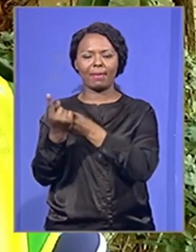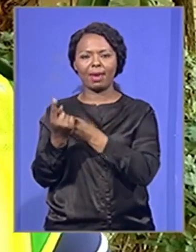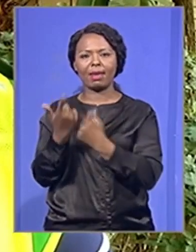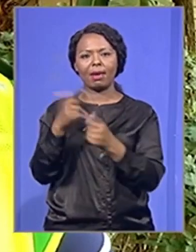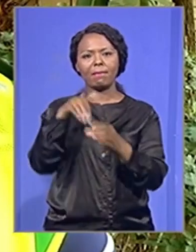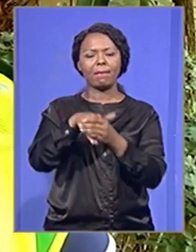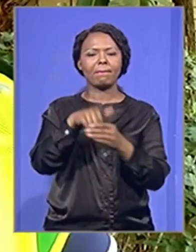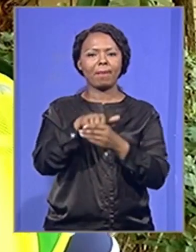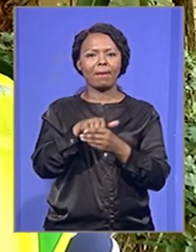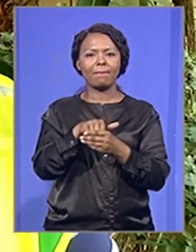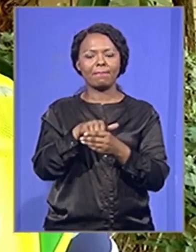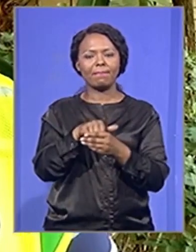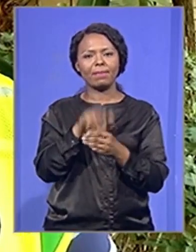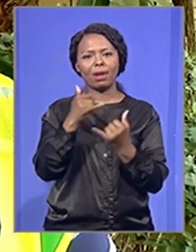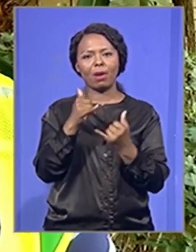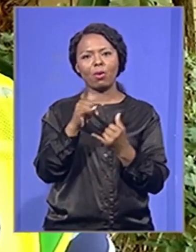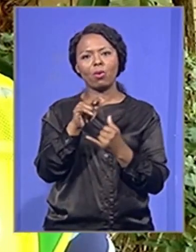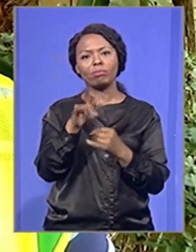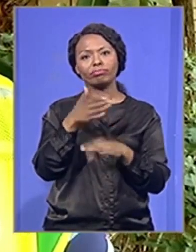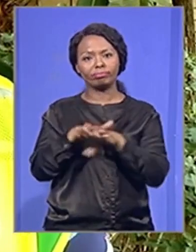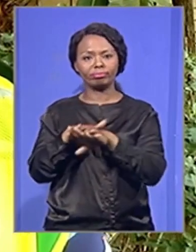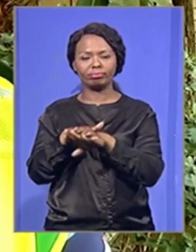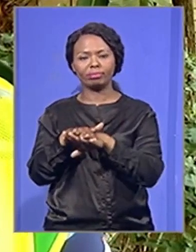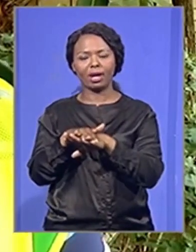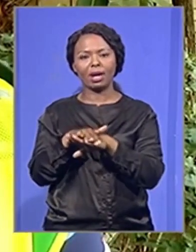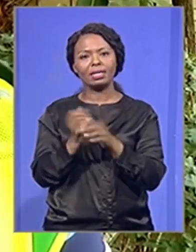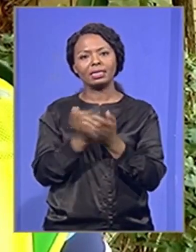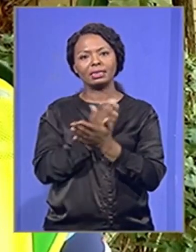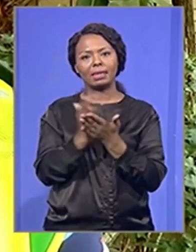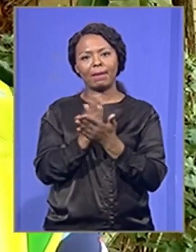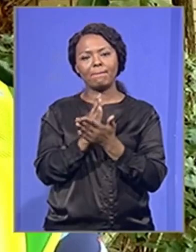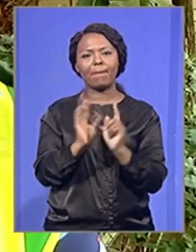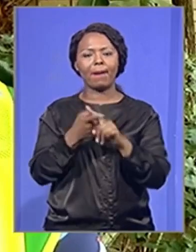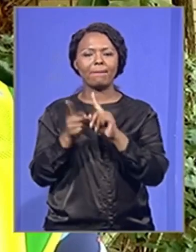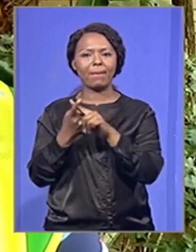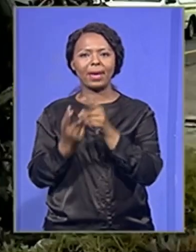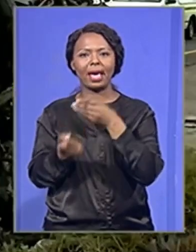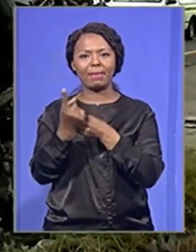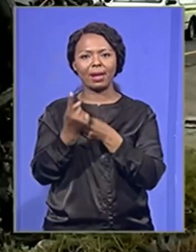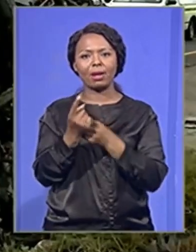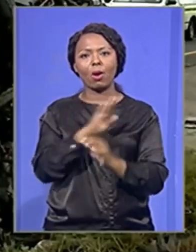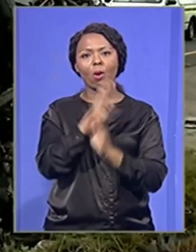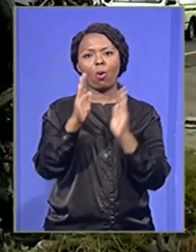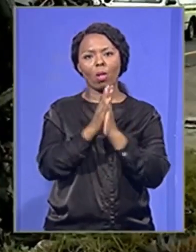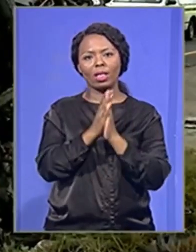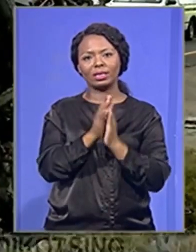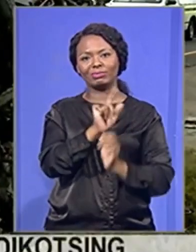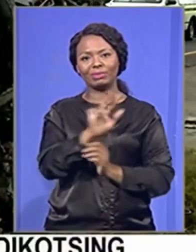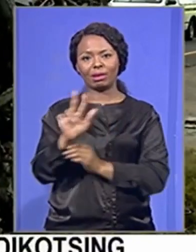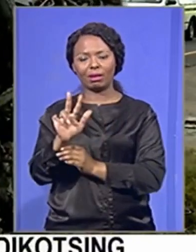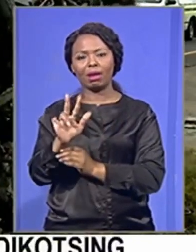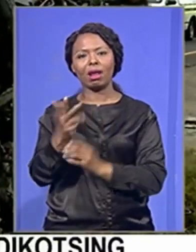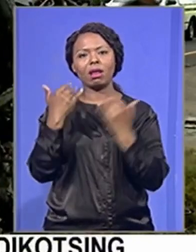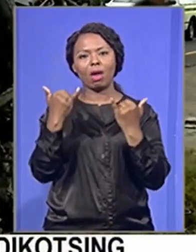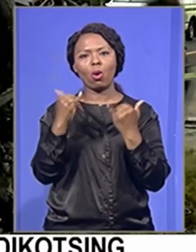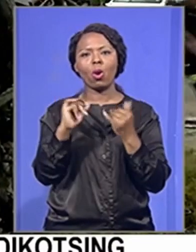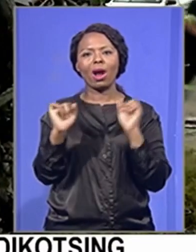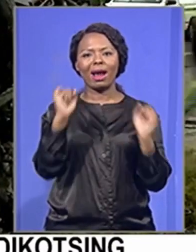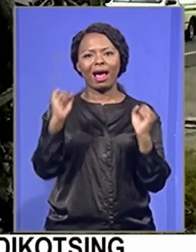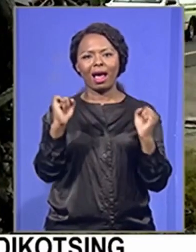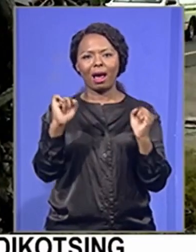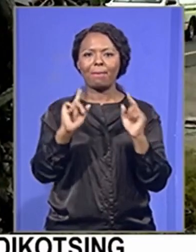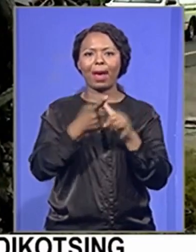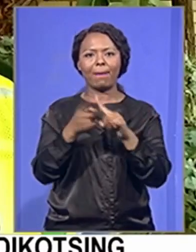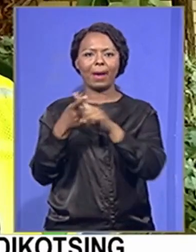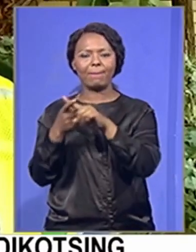hare mo ditaso di leng tsa ba kotsing ya koloi mme tse 78 ke mo dikoloi di thulaneng sa